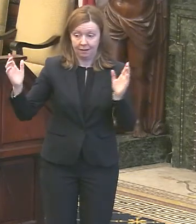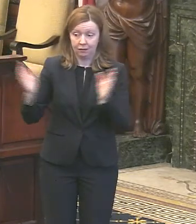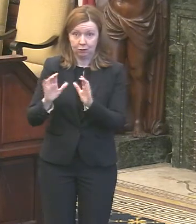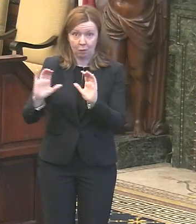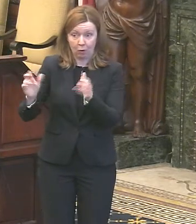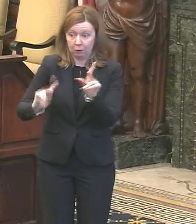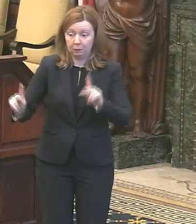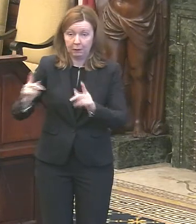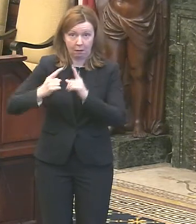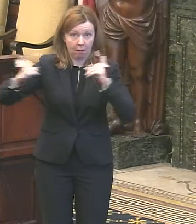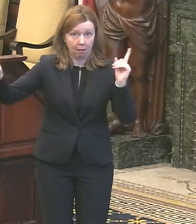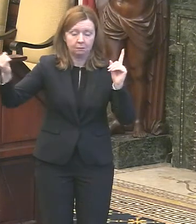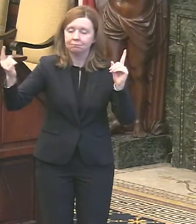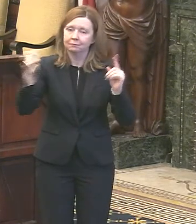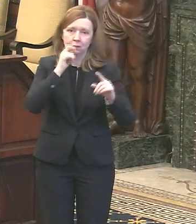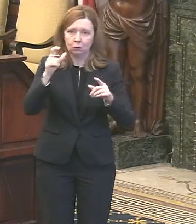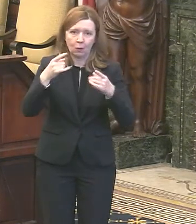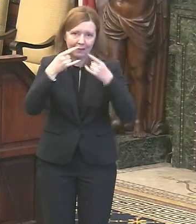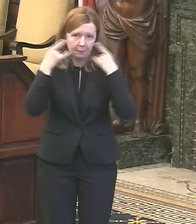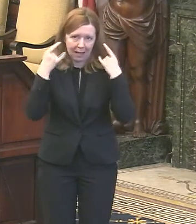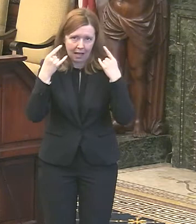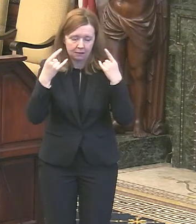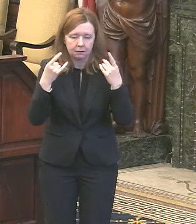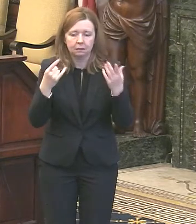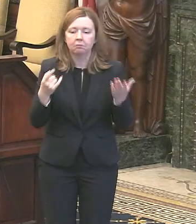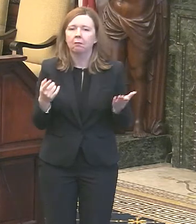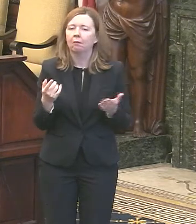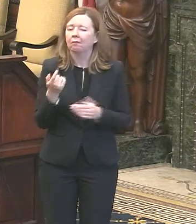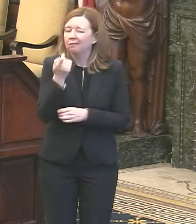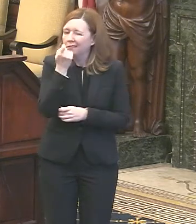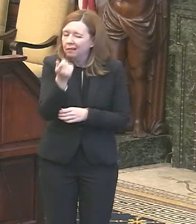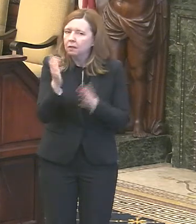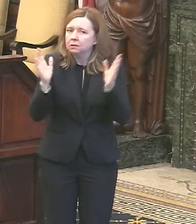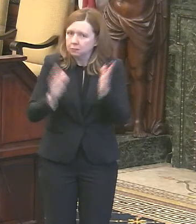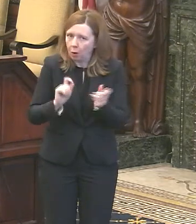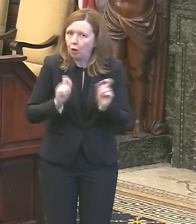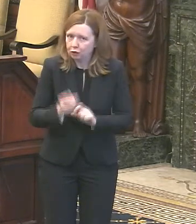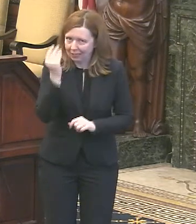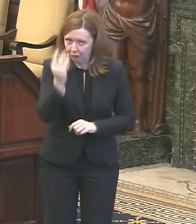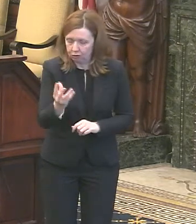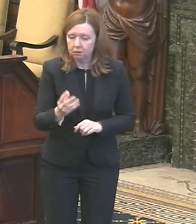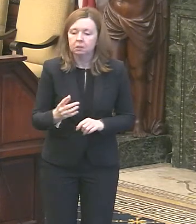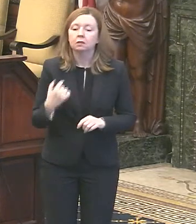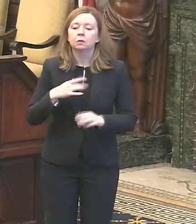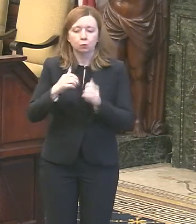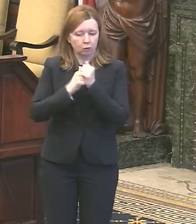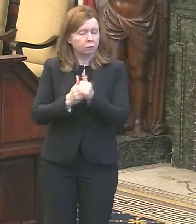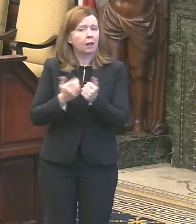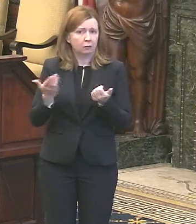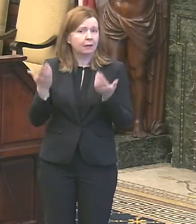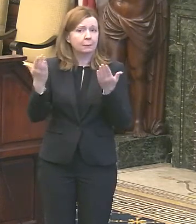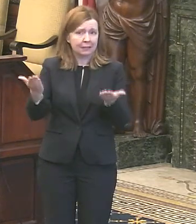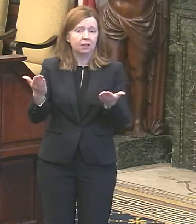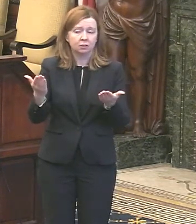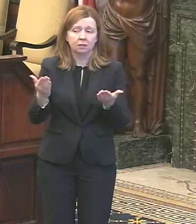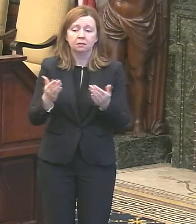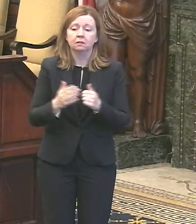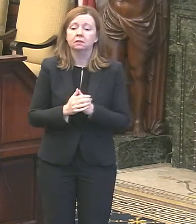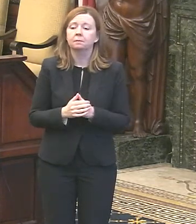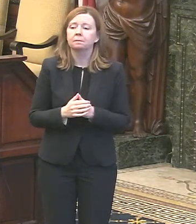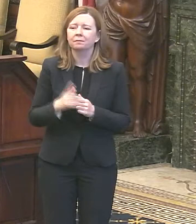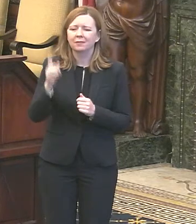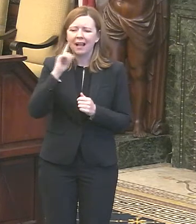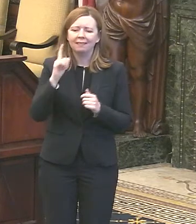don't need to wear a mask. So it's a relatively small change. We will follow those recommendations. I think that